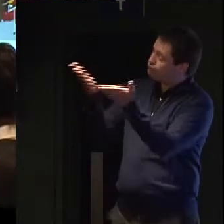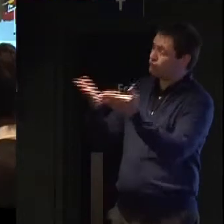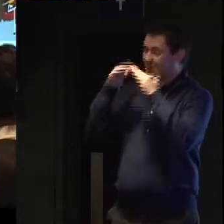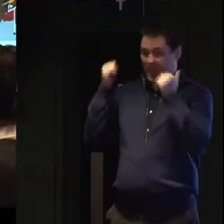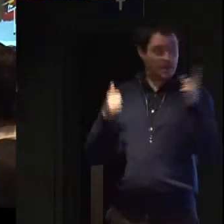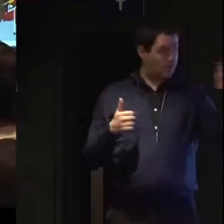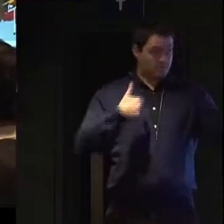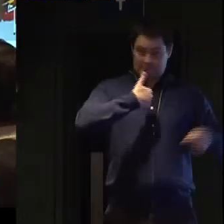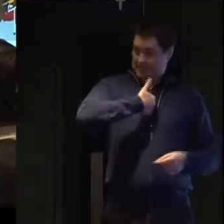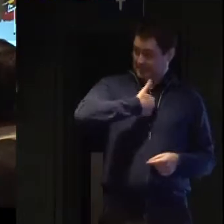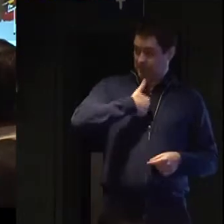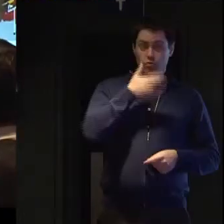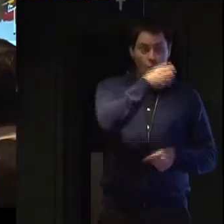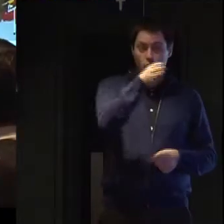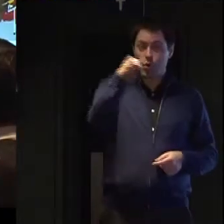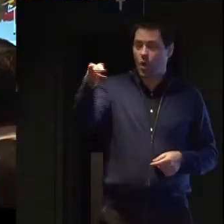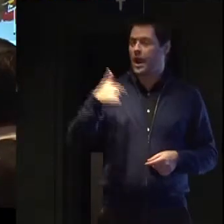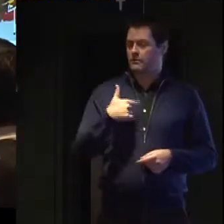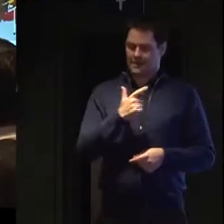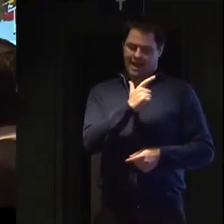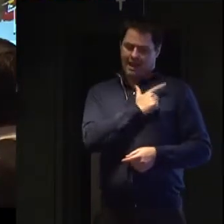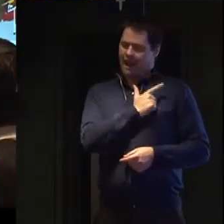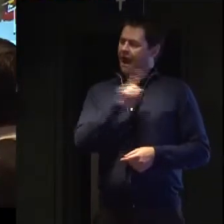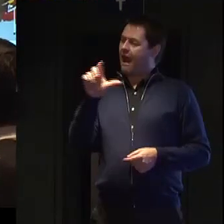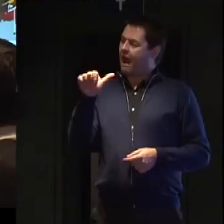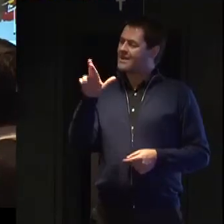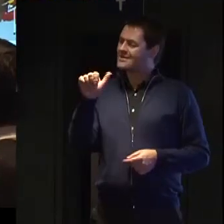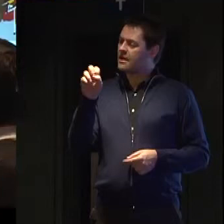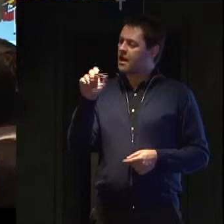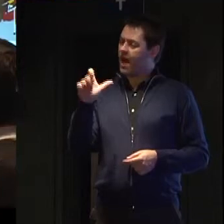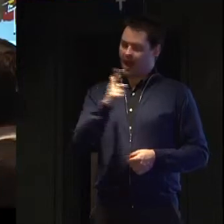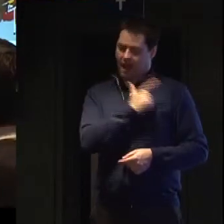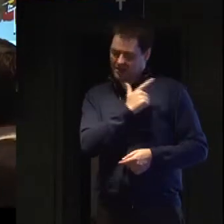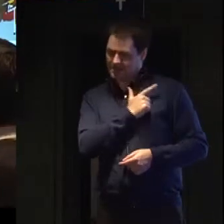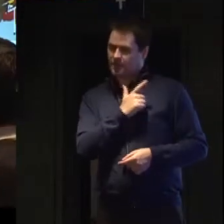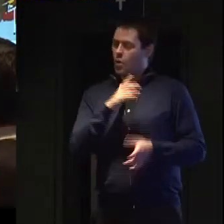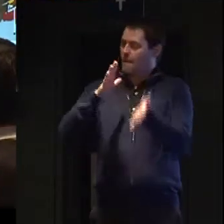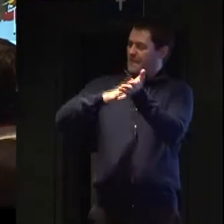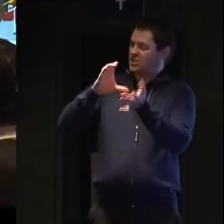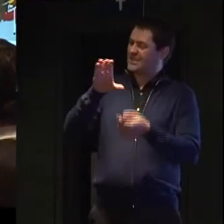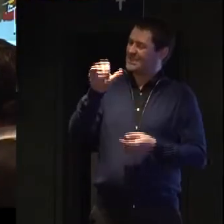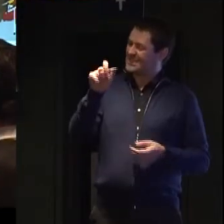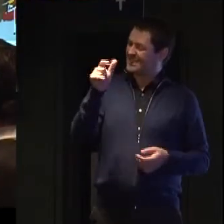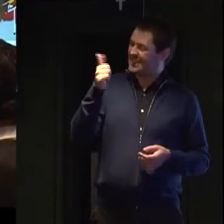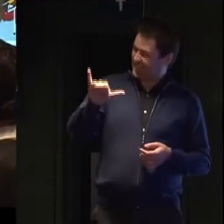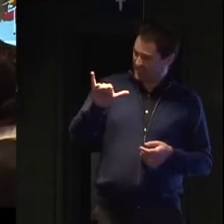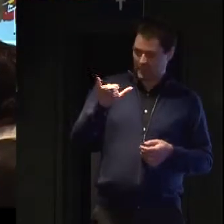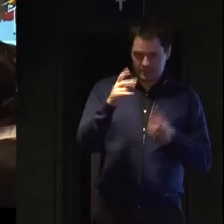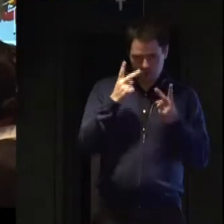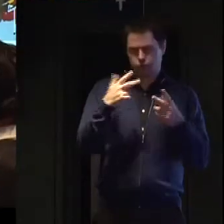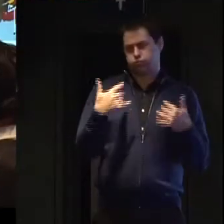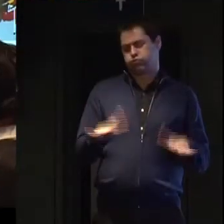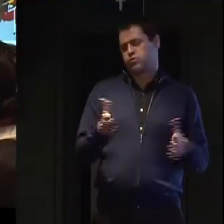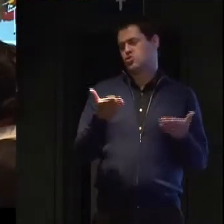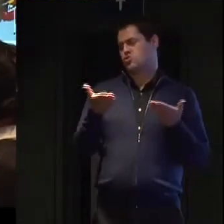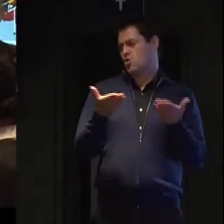of our clubs. I know for me, when I go to Arsenal or Manchester City, I wish that I was a fan of one of those two clubs, because the service that you get there